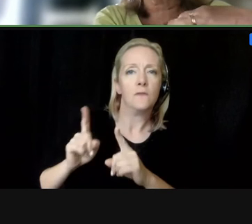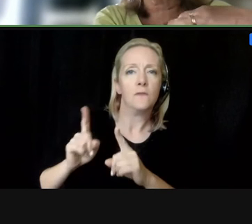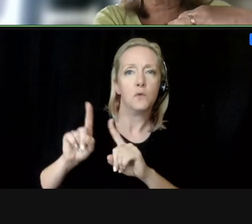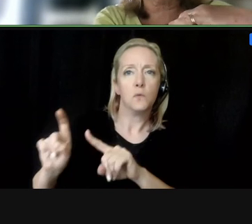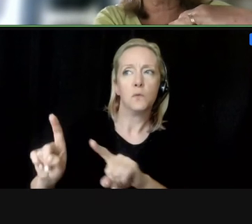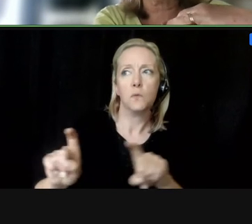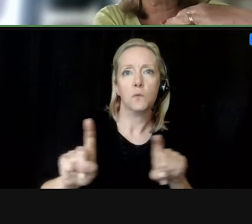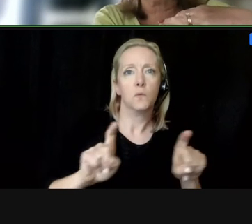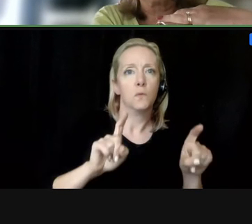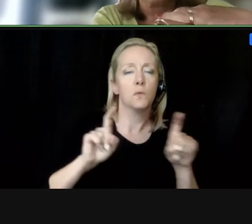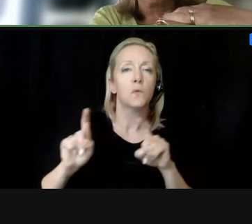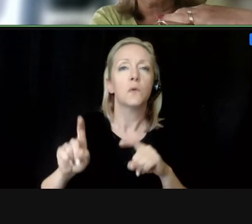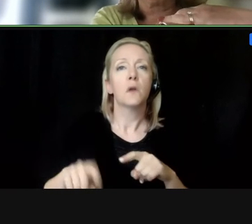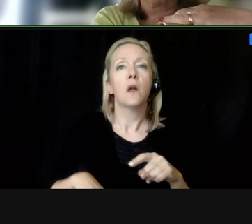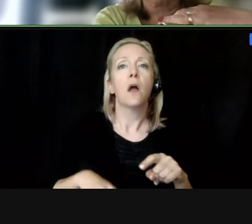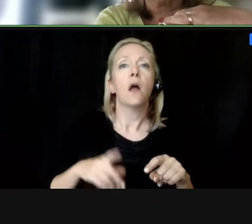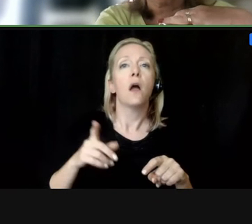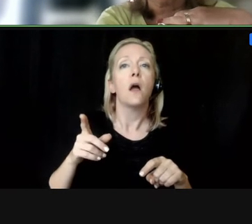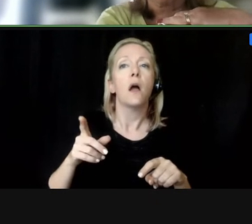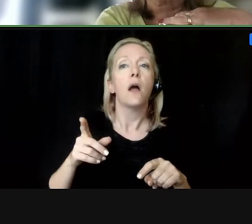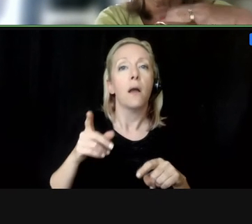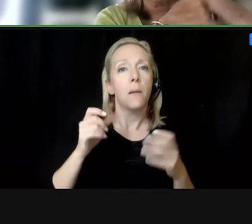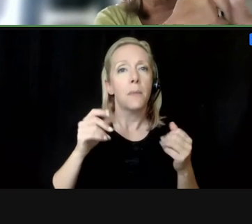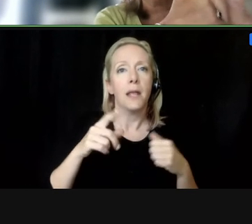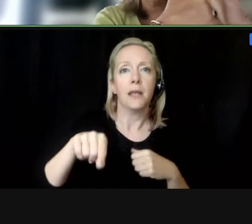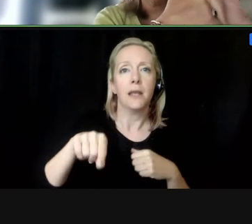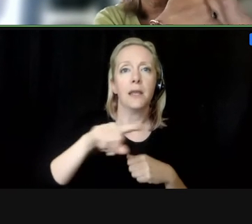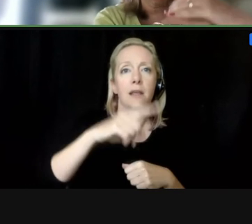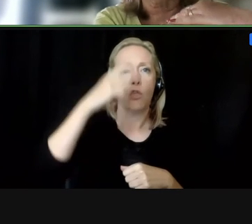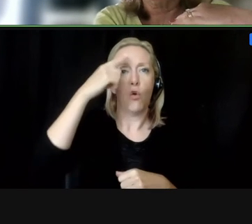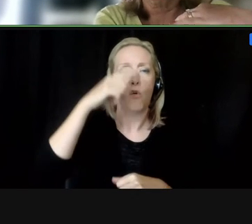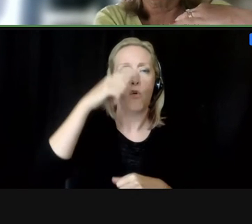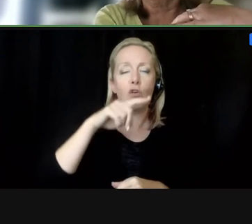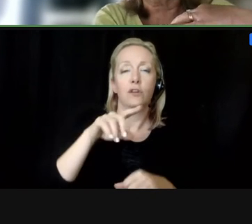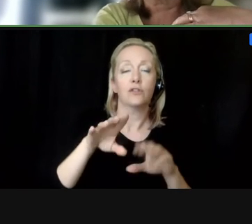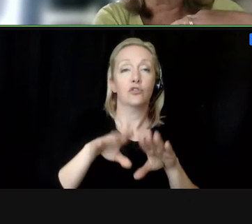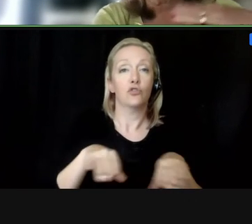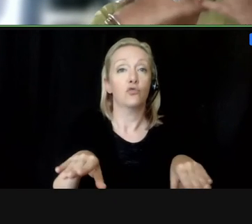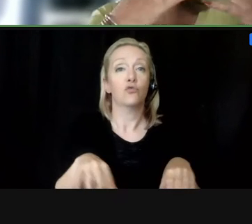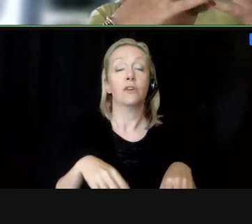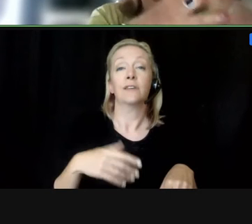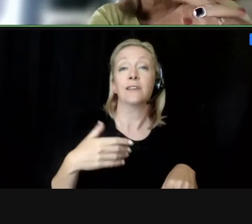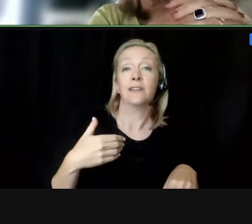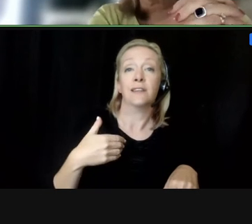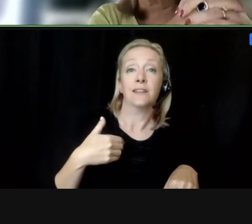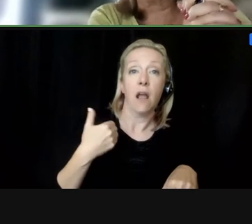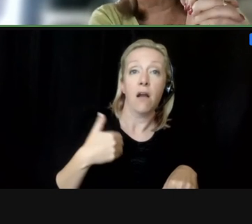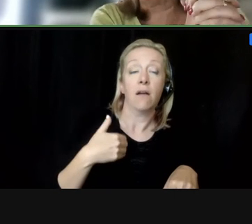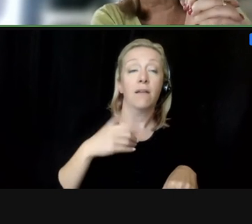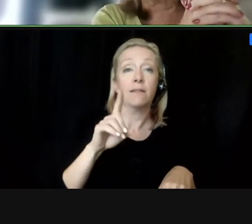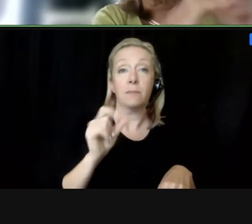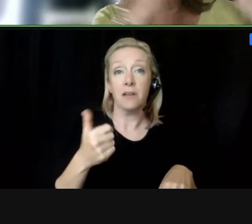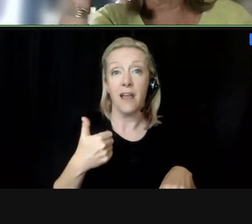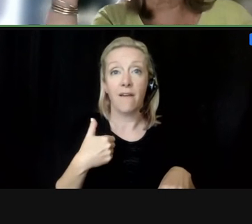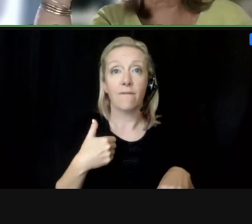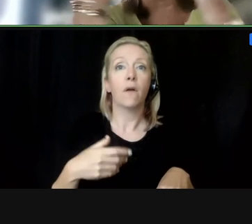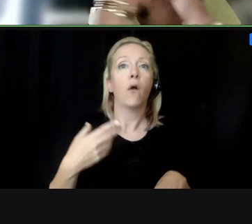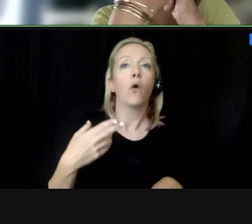collected some data, is children and youth with disabilities are asexual. And so what that means is that they don't